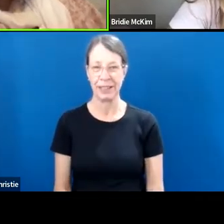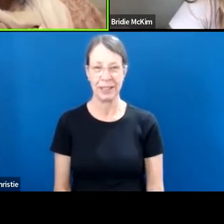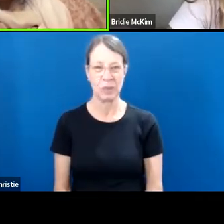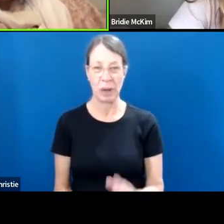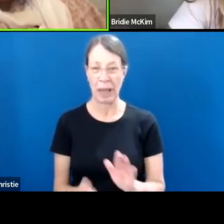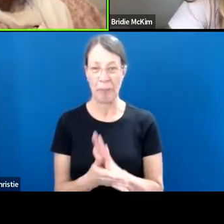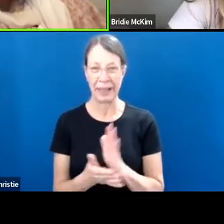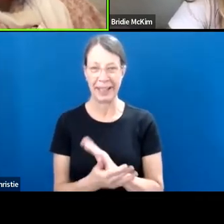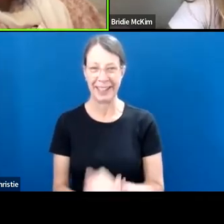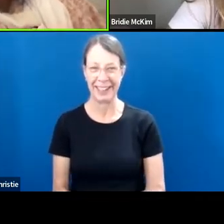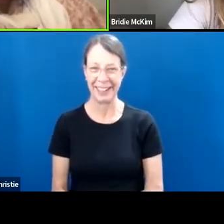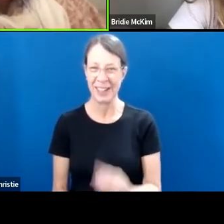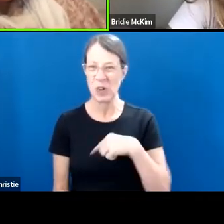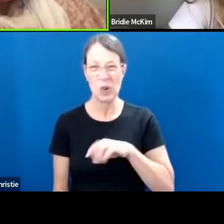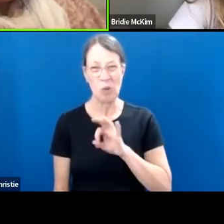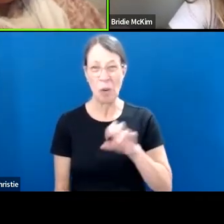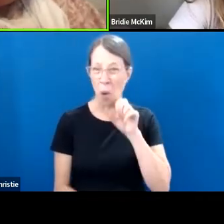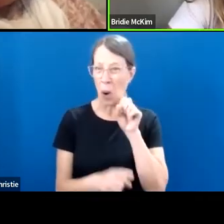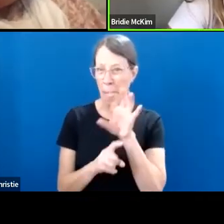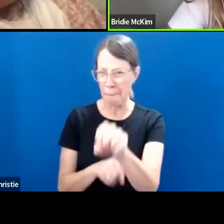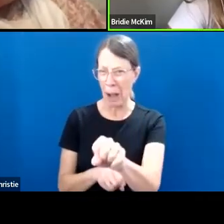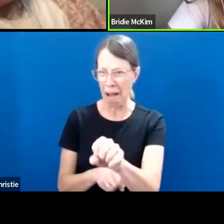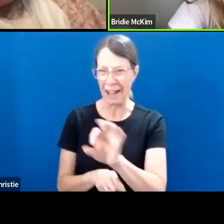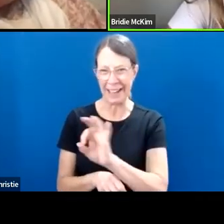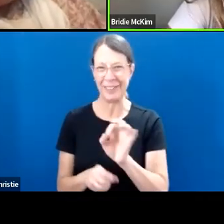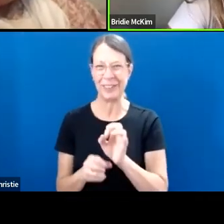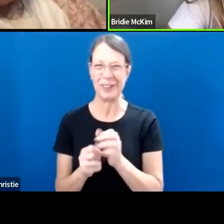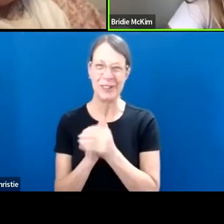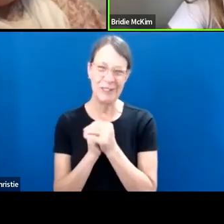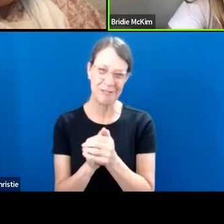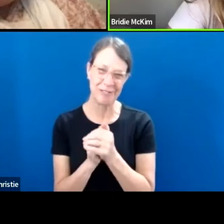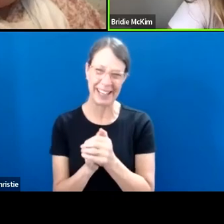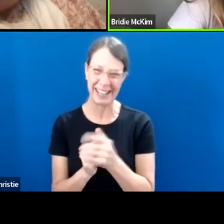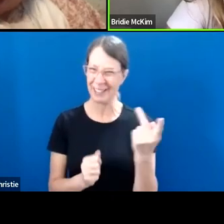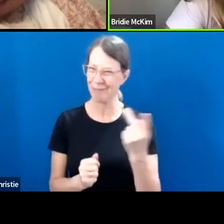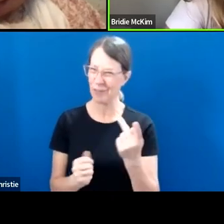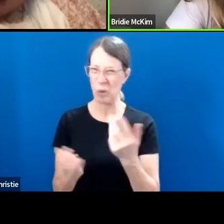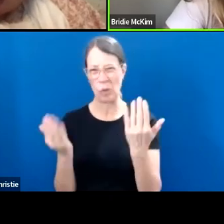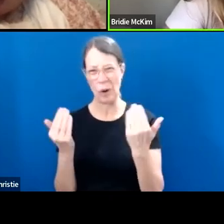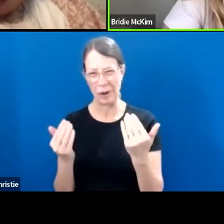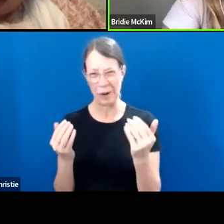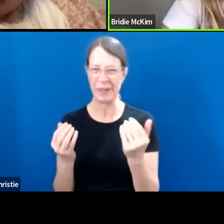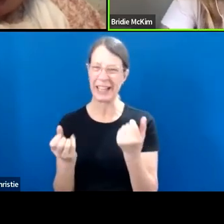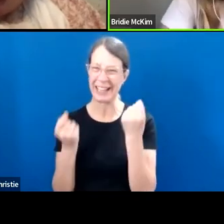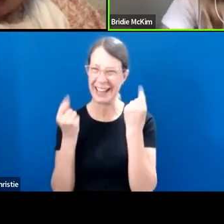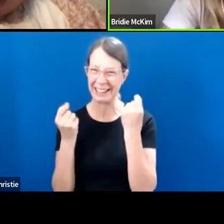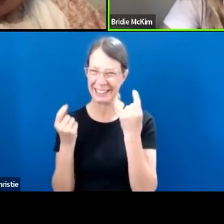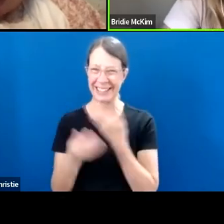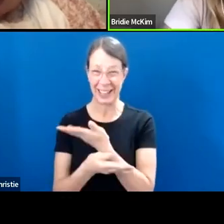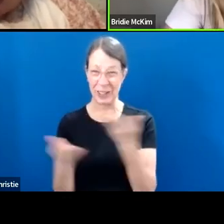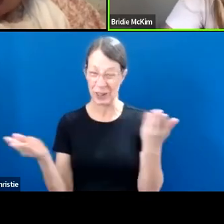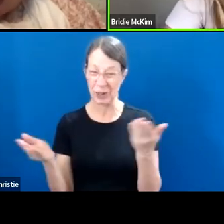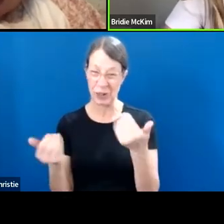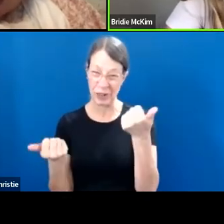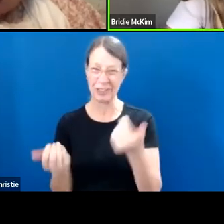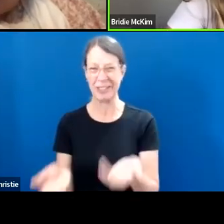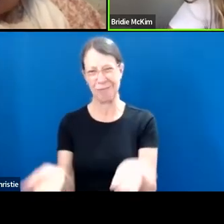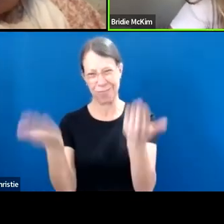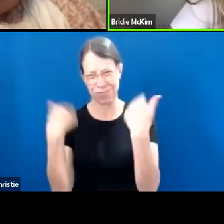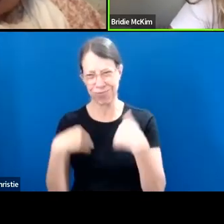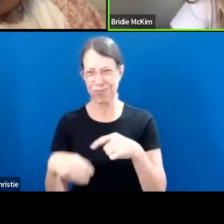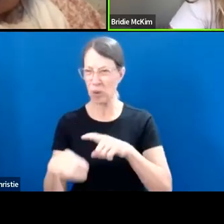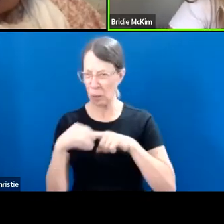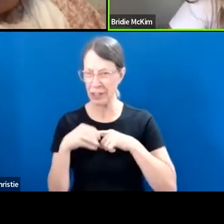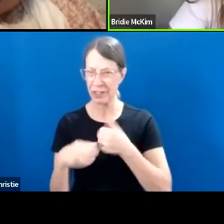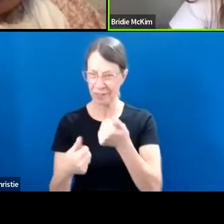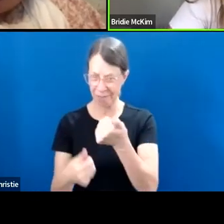We don't fight. We're very friendly. We're very welcoming and understanding to everyone. So yeah, bring it on if you've got anything